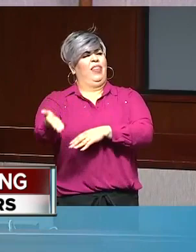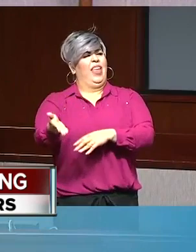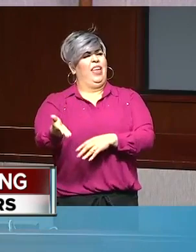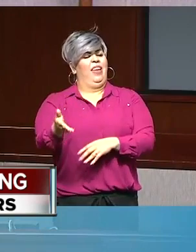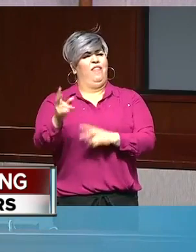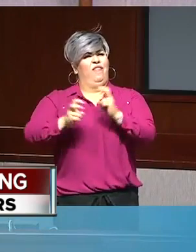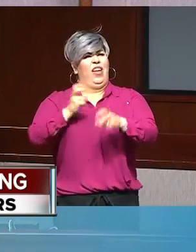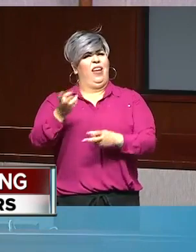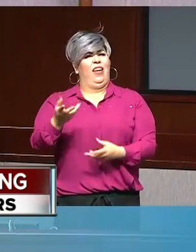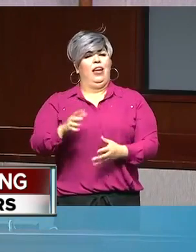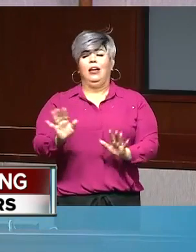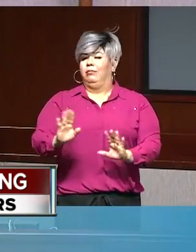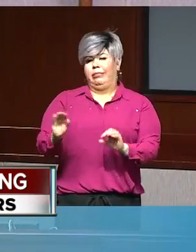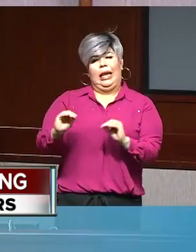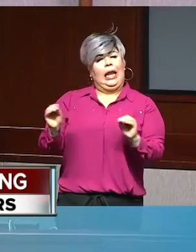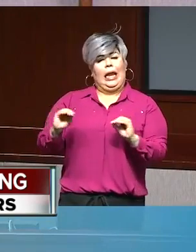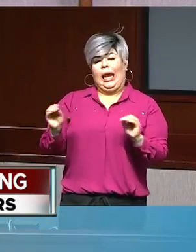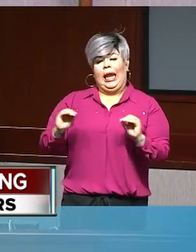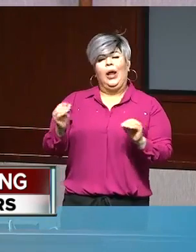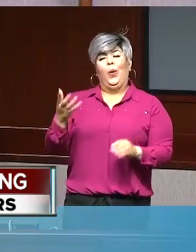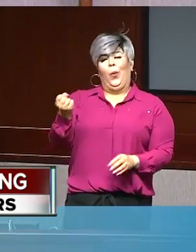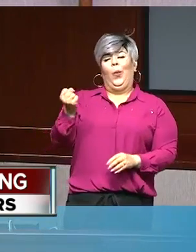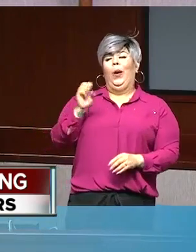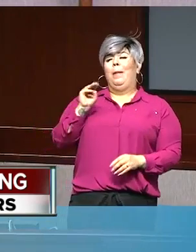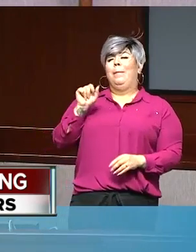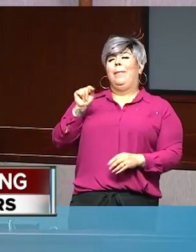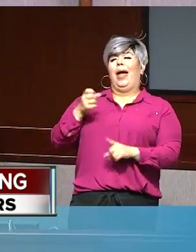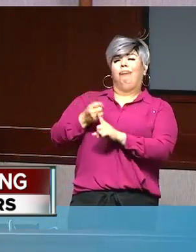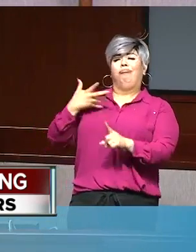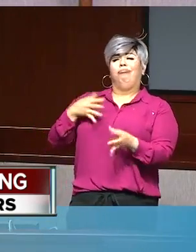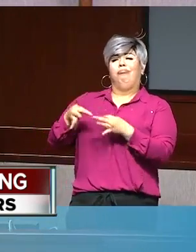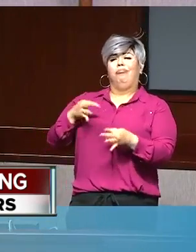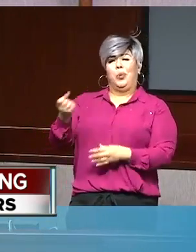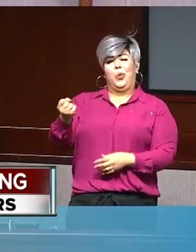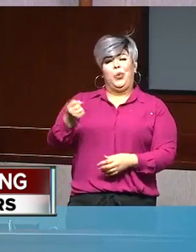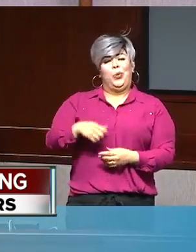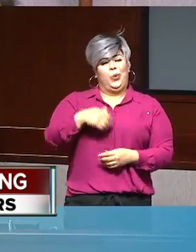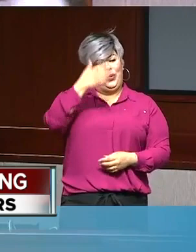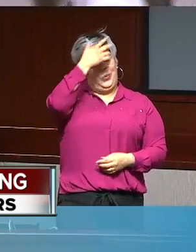Sorry. I'll have Matt respond to that more fully.